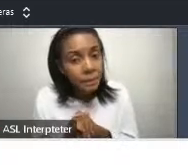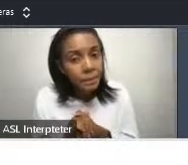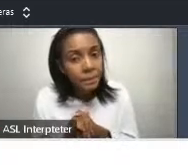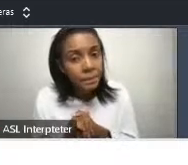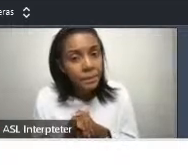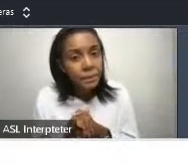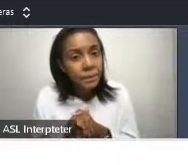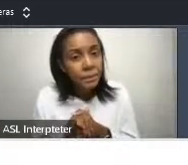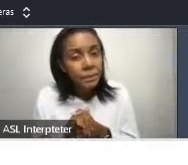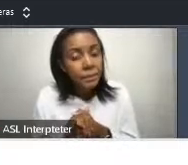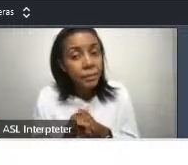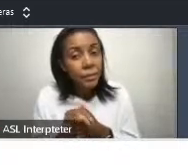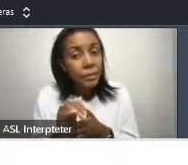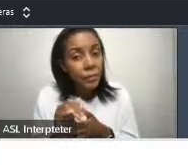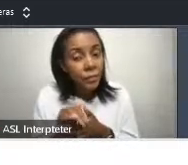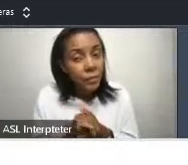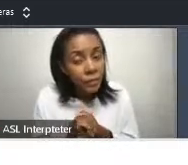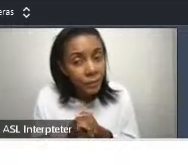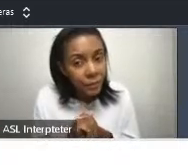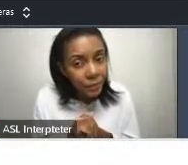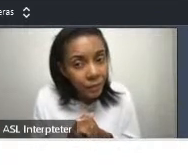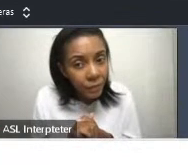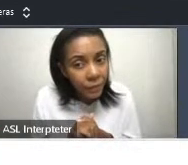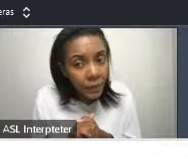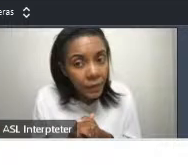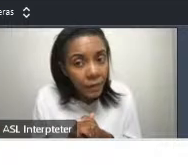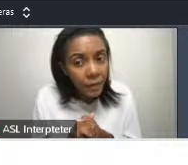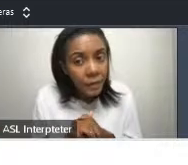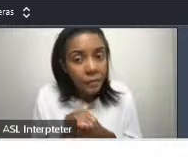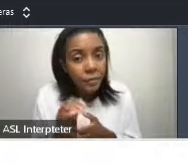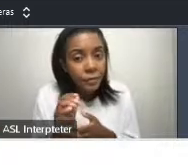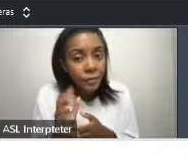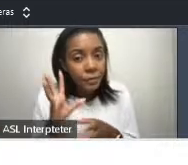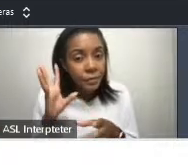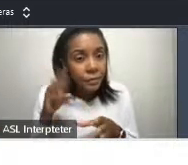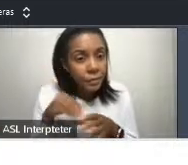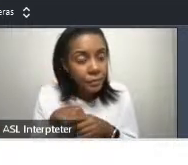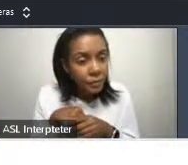It's a large 80-acre development flat that contains